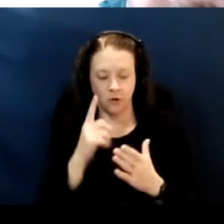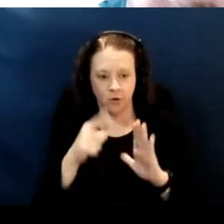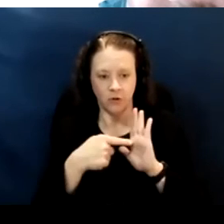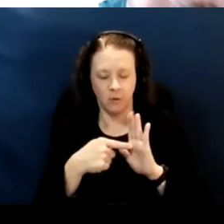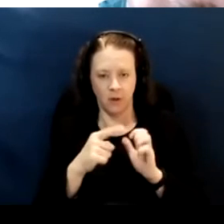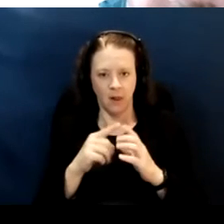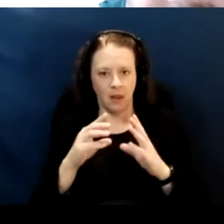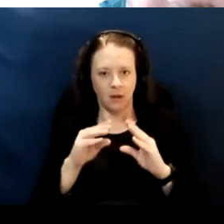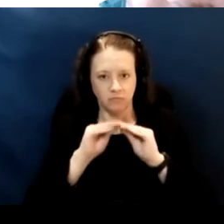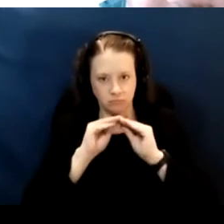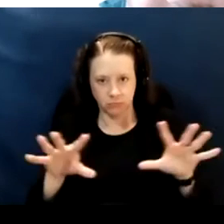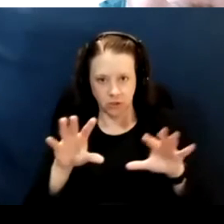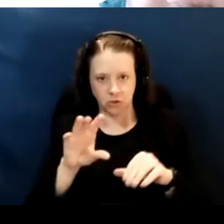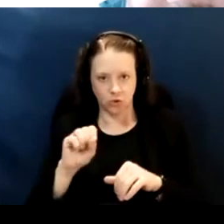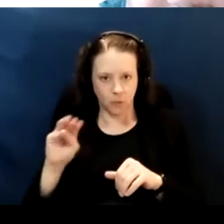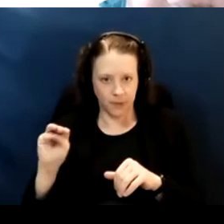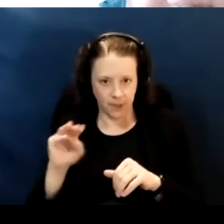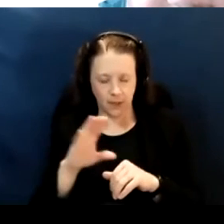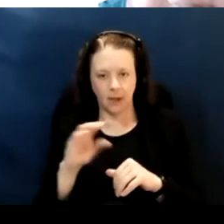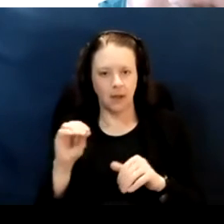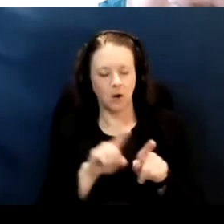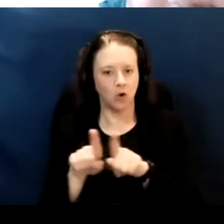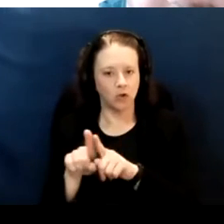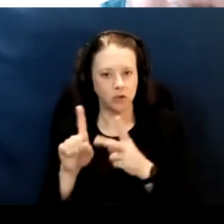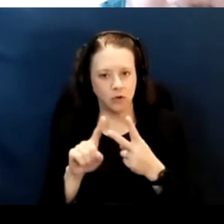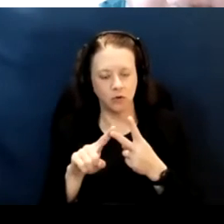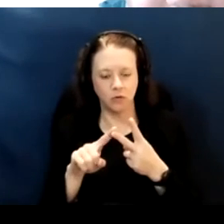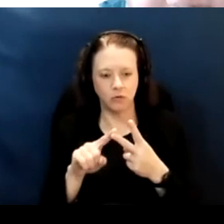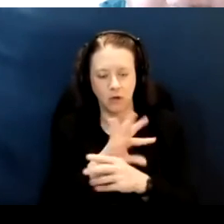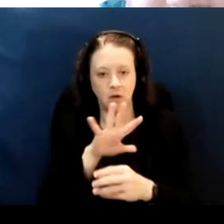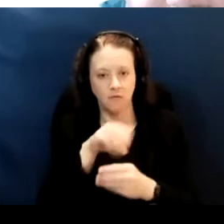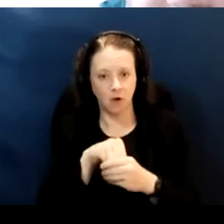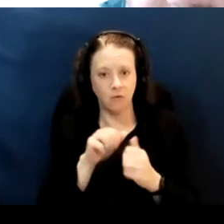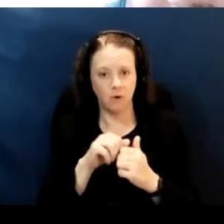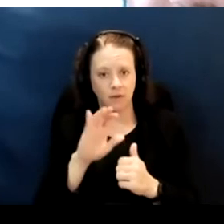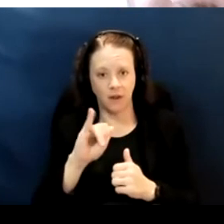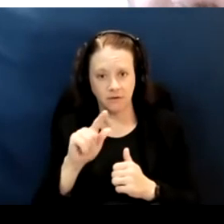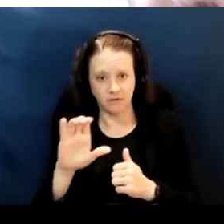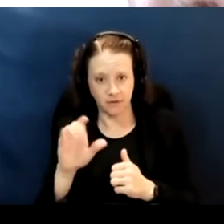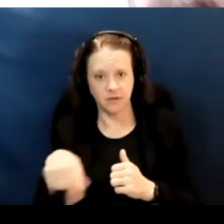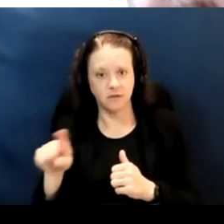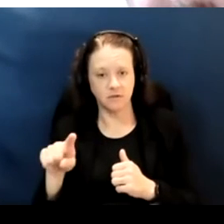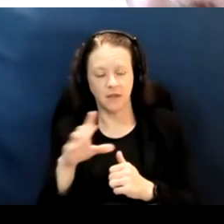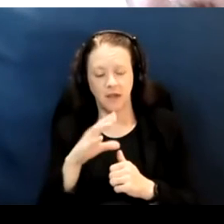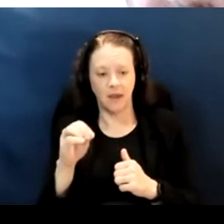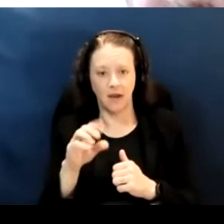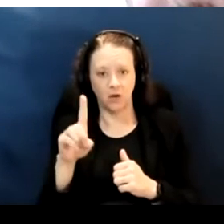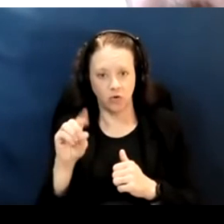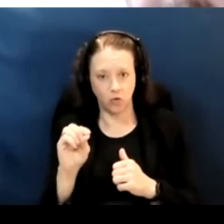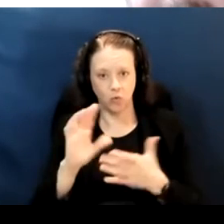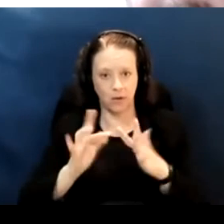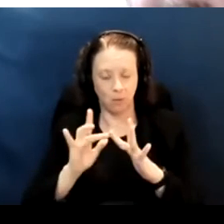on media and also getting involved with the independent living centers and the DO